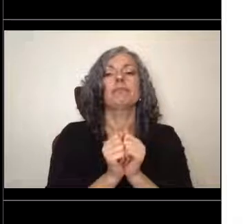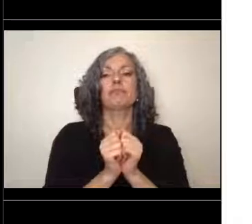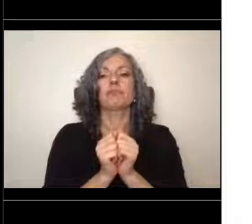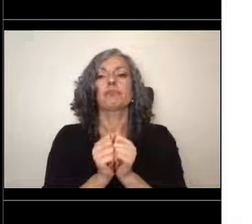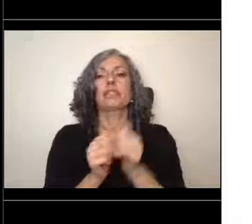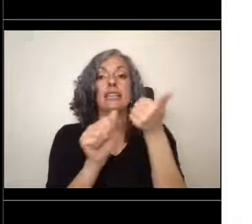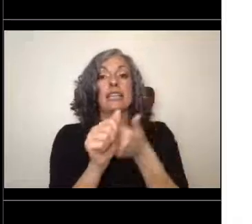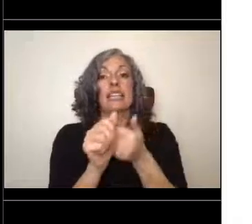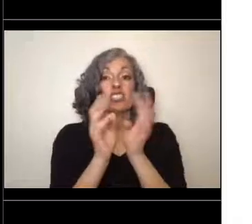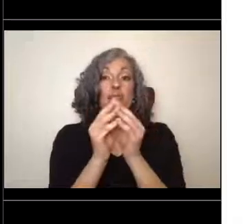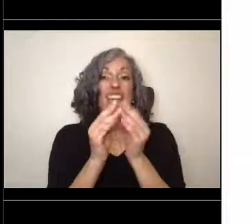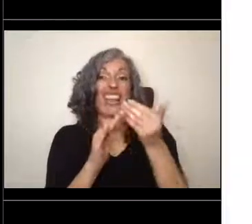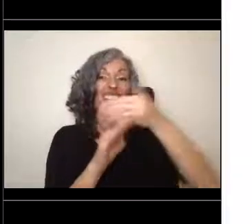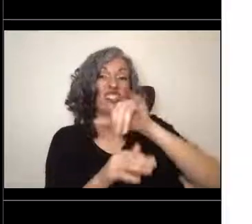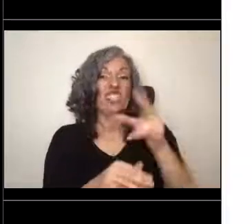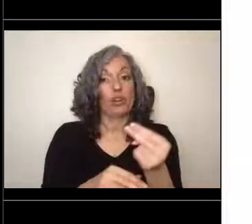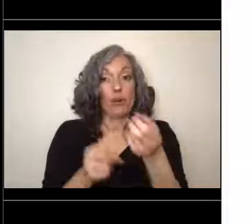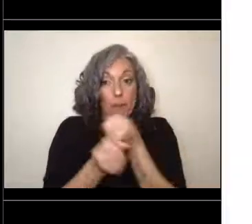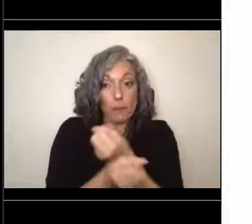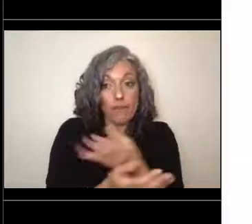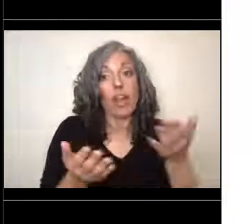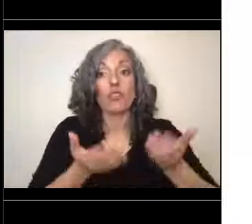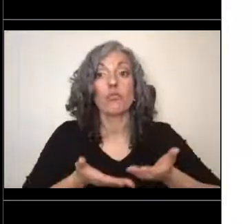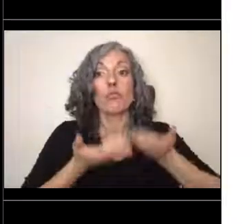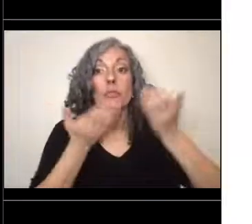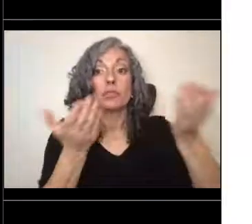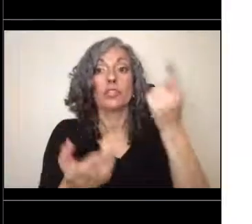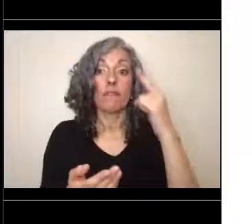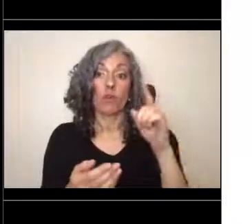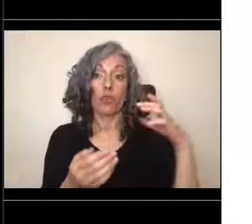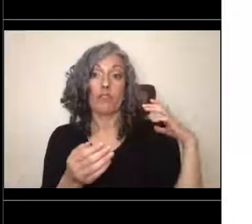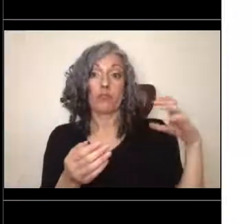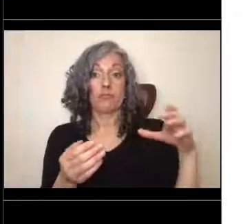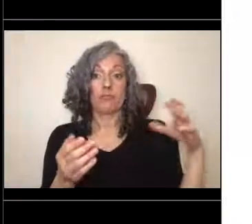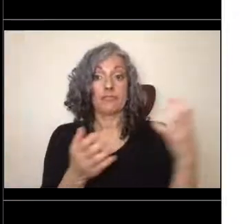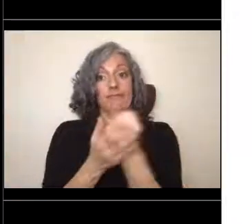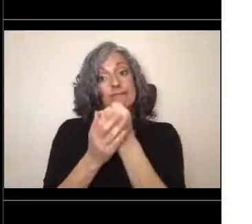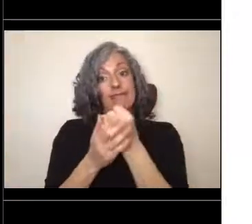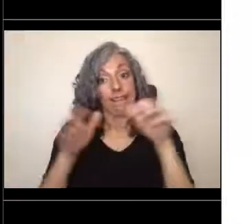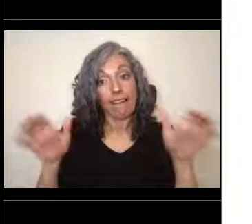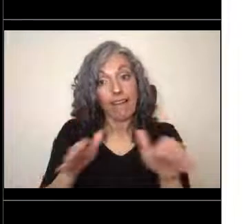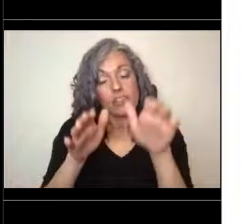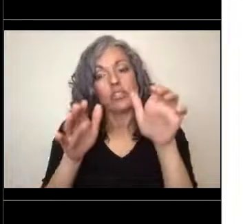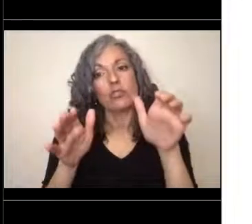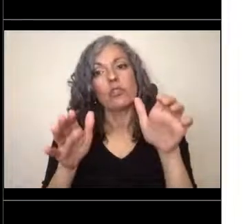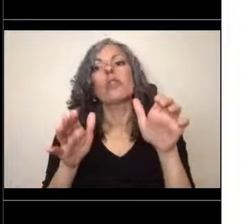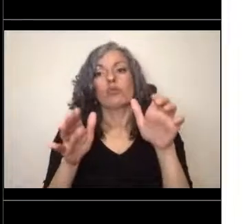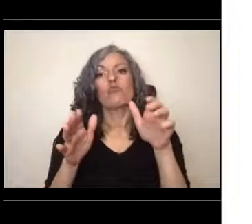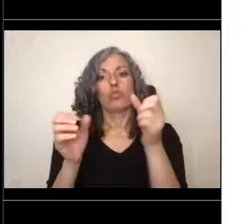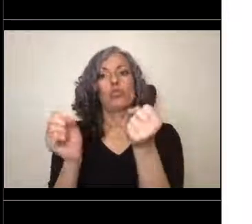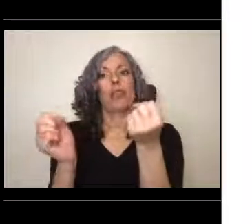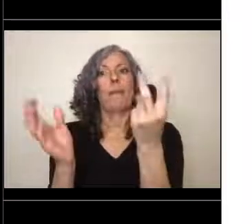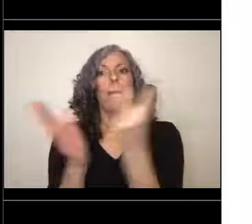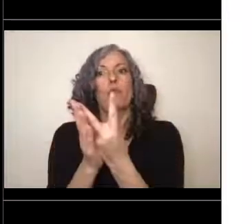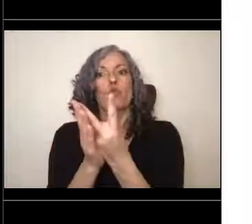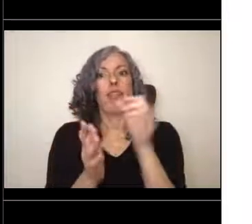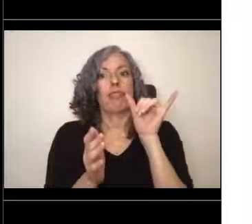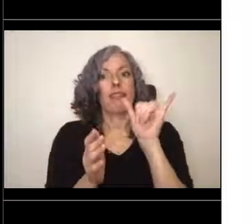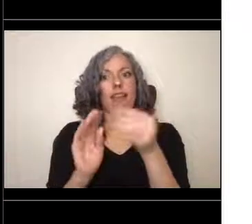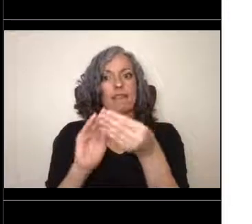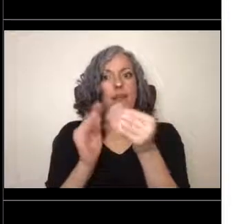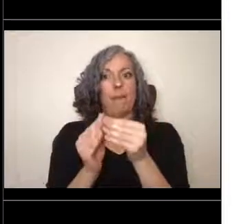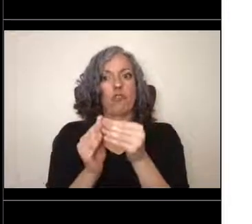after January, and we'll also provide recommendations for the commission to take action so we can solidify the numbers that are contained within that fund